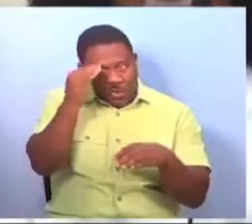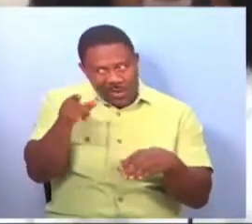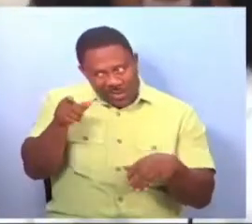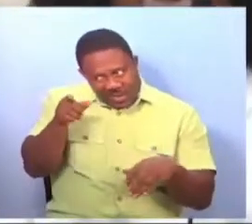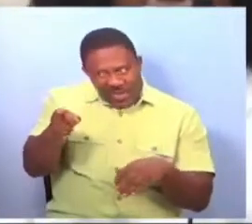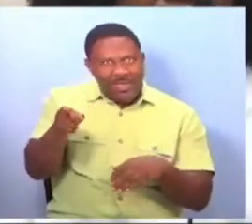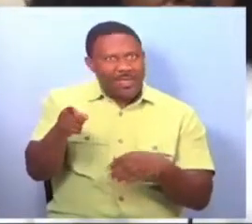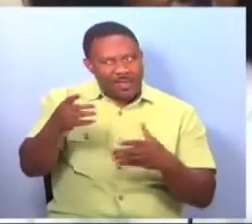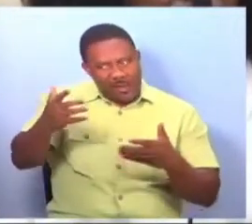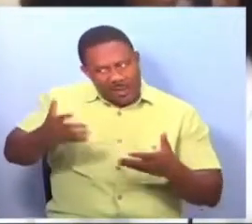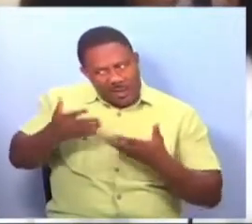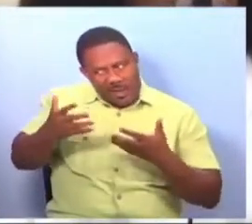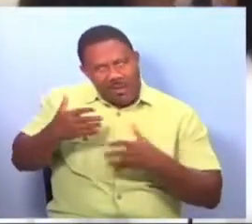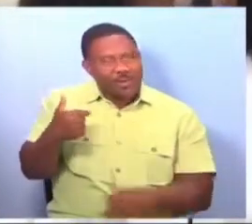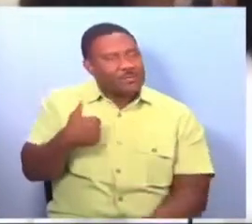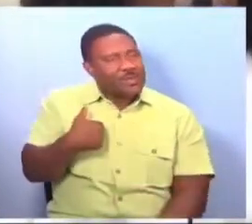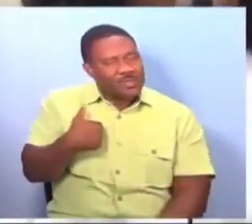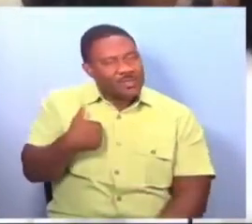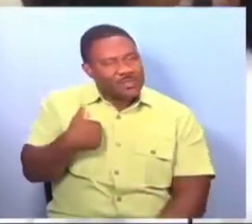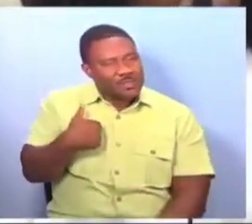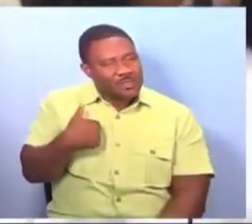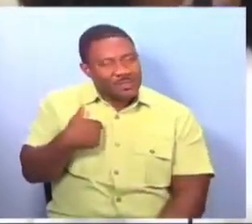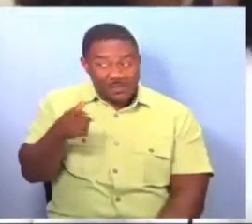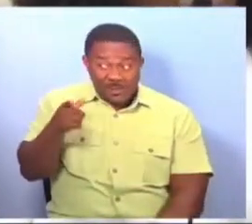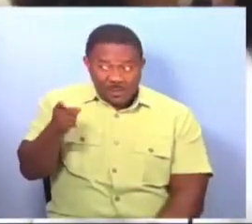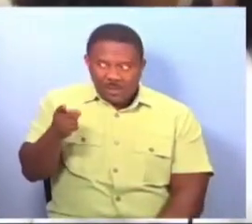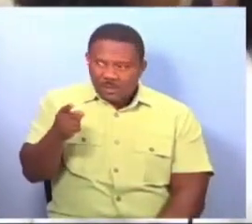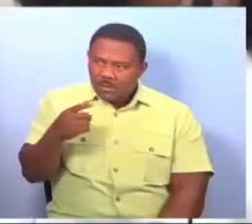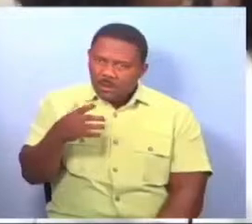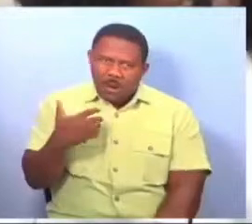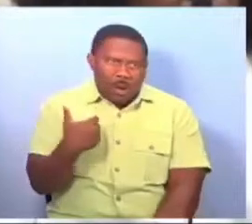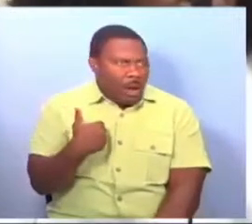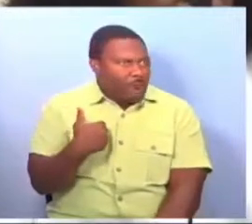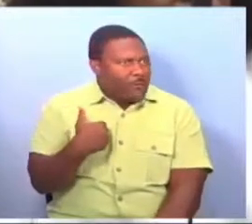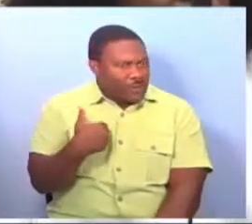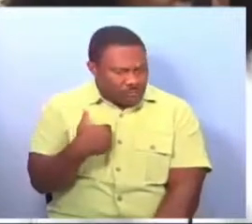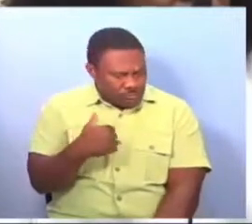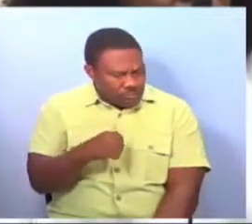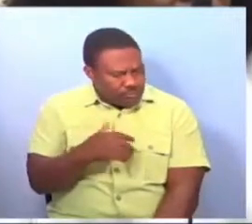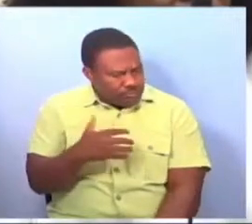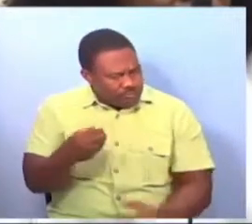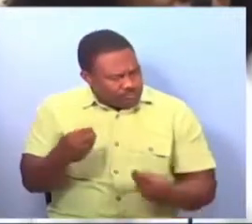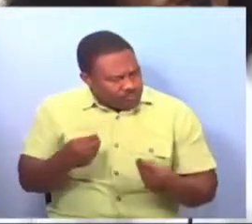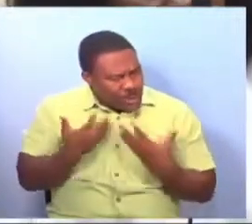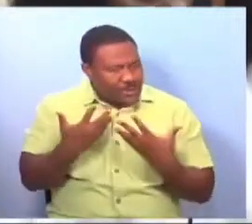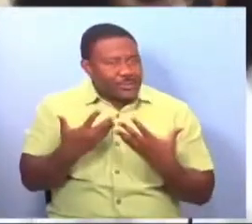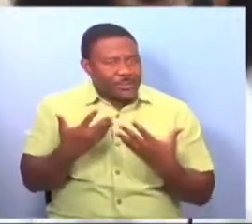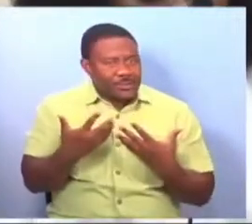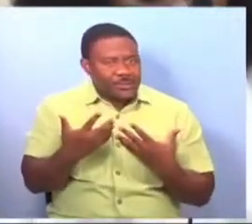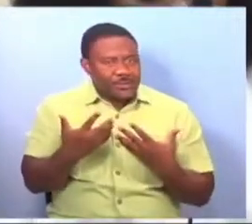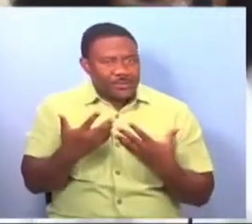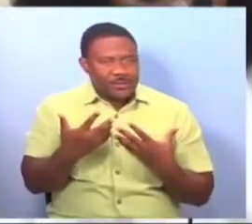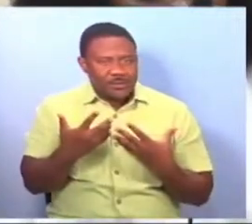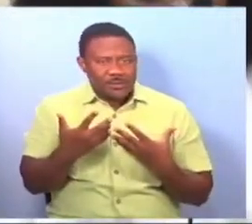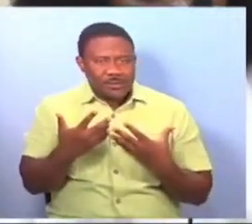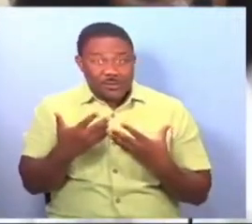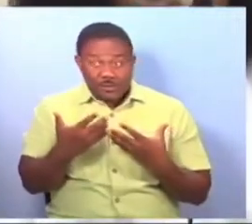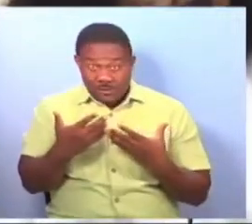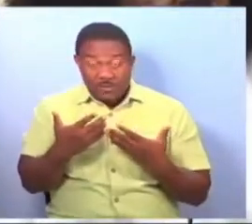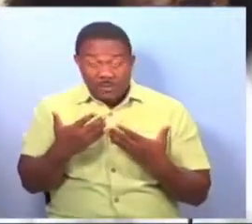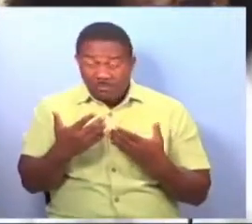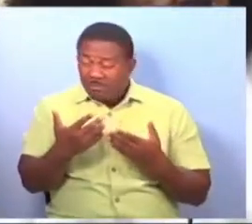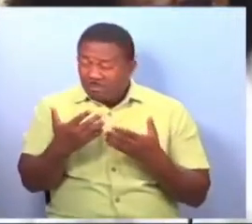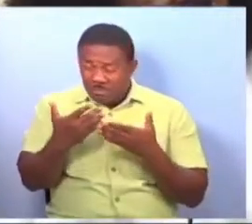Because of that passion which he has for our world, he gave me a lot of materials to